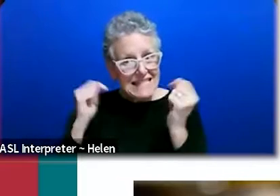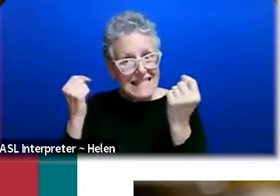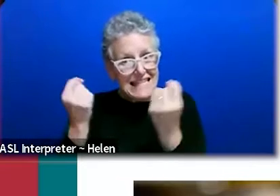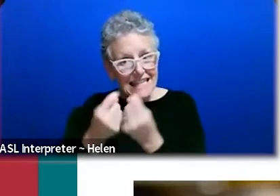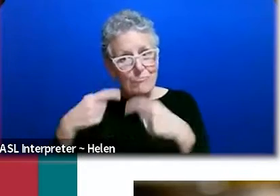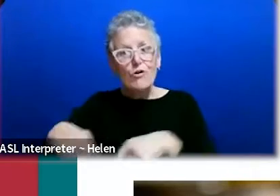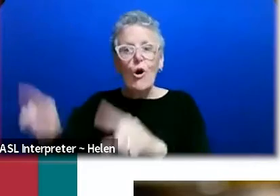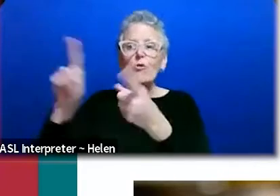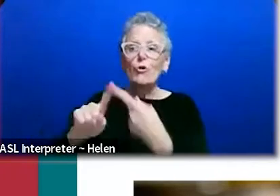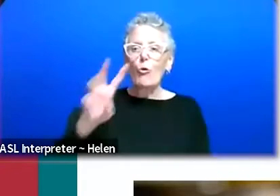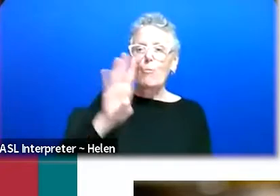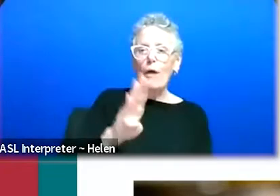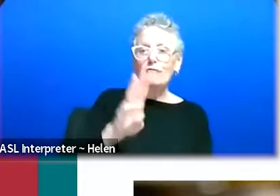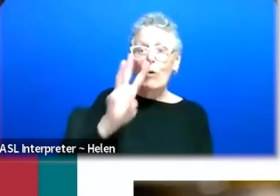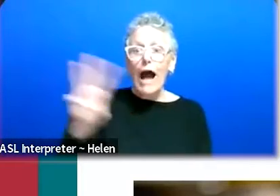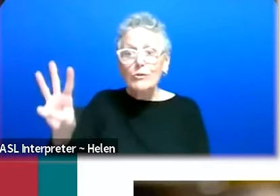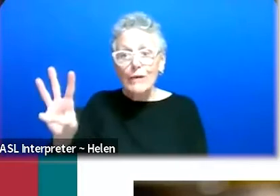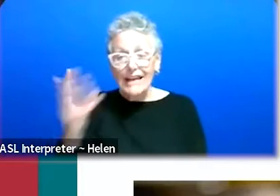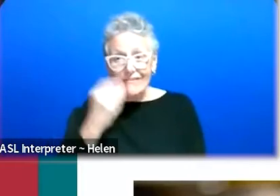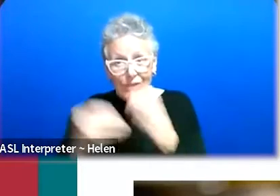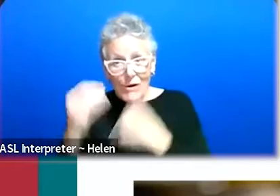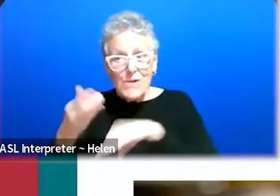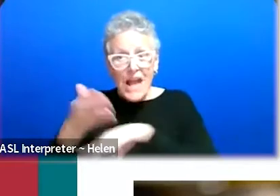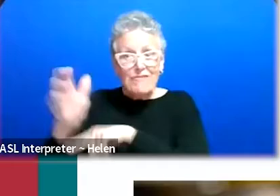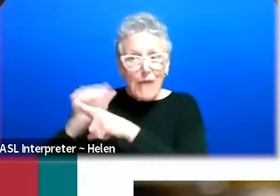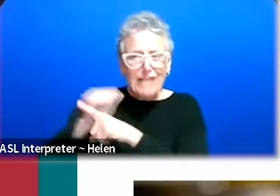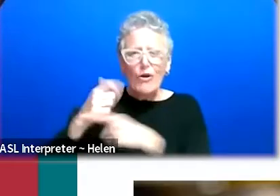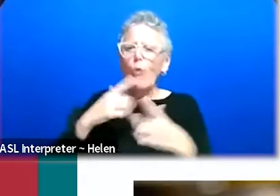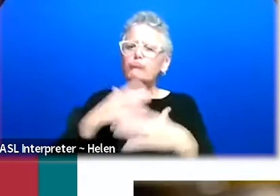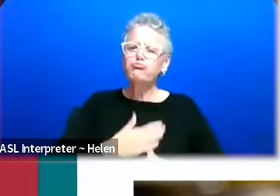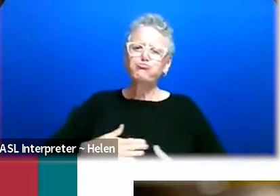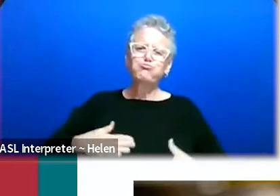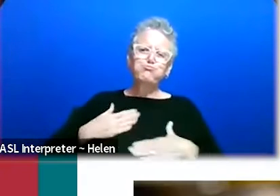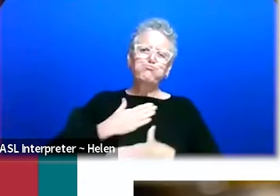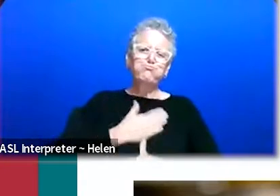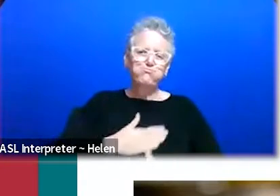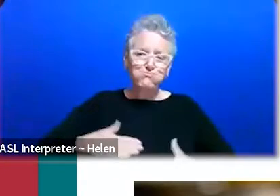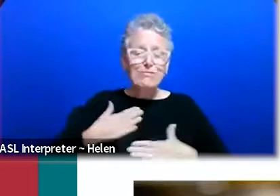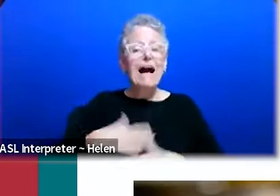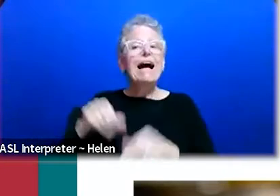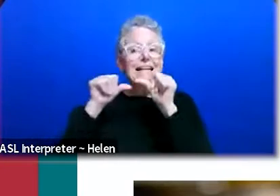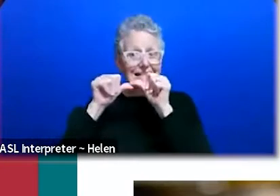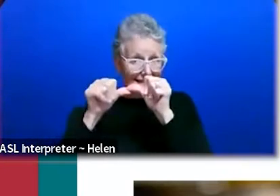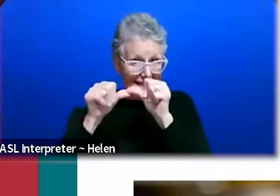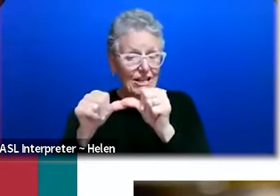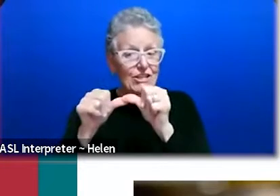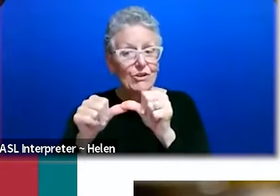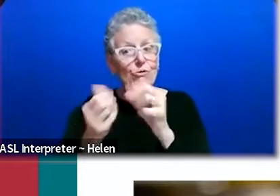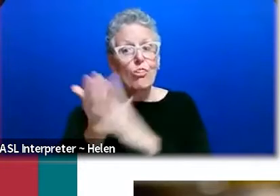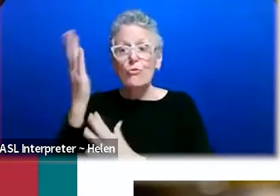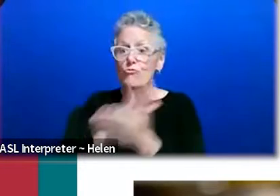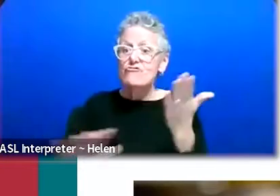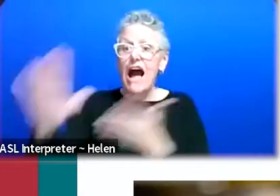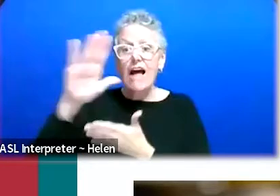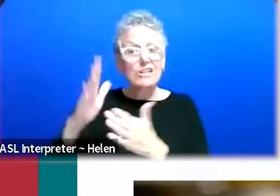Buffalo Wild Wings post-practice, and just had a lot of fun. And I continued that through college and